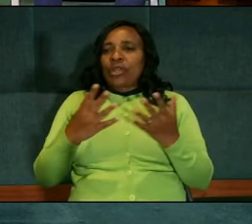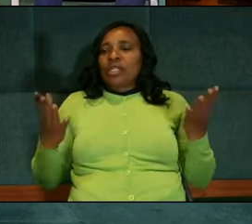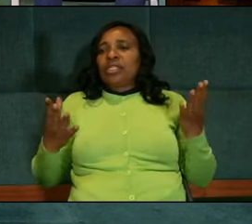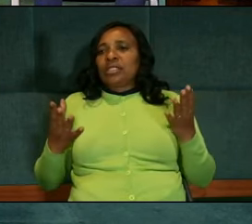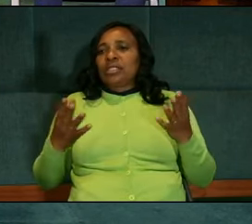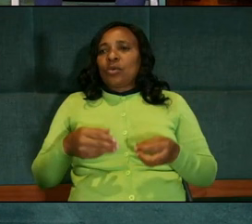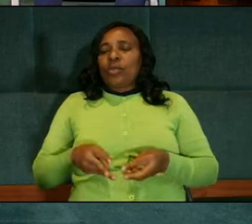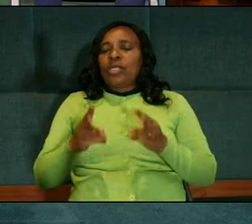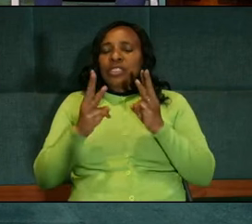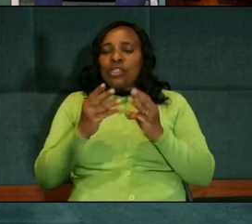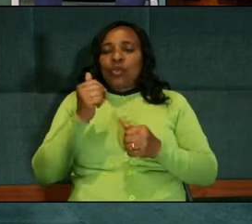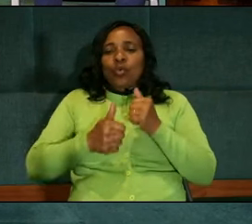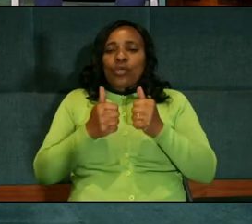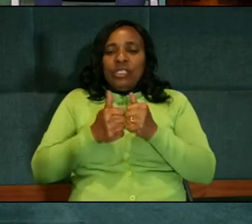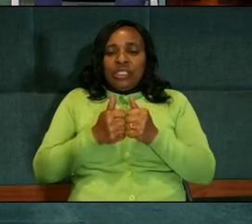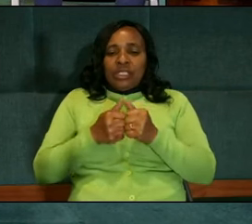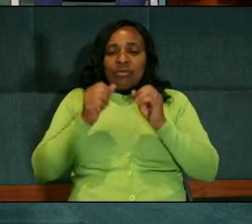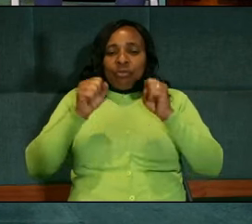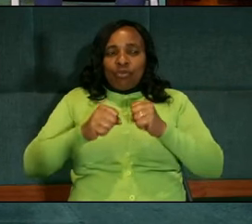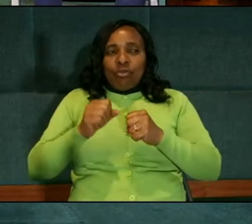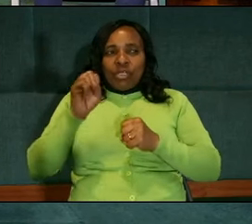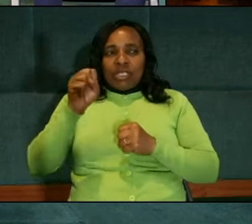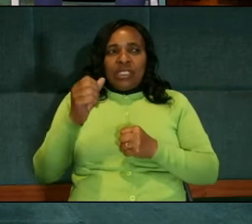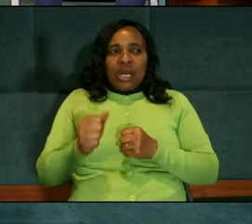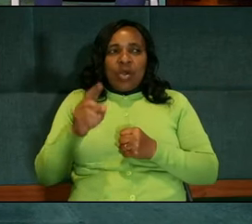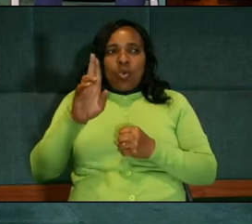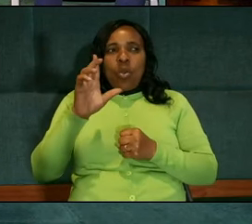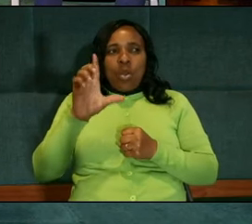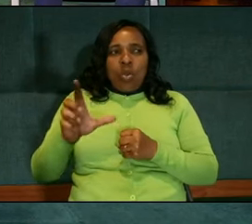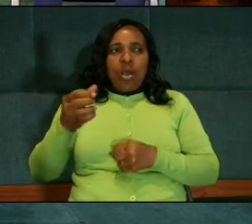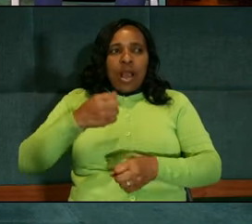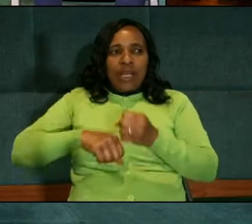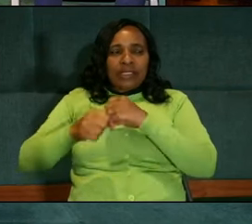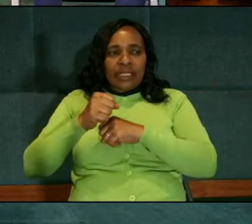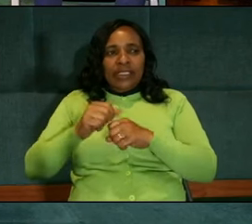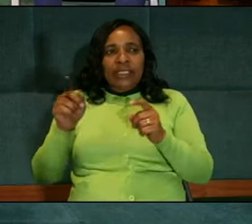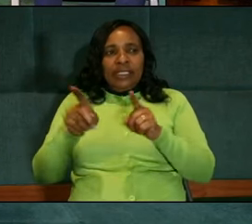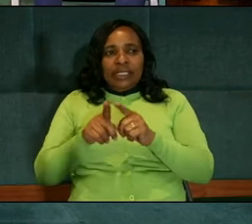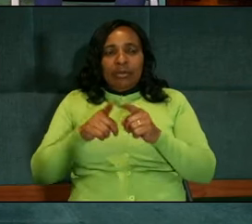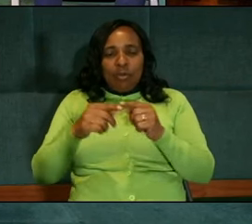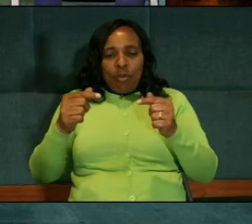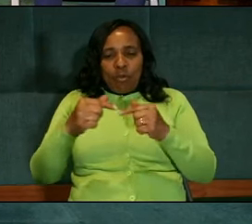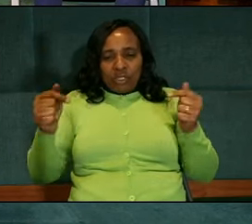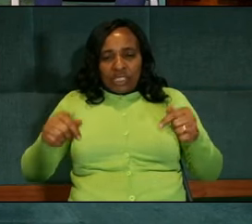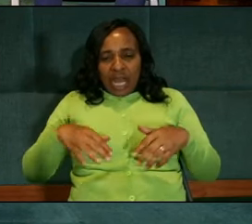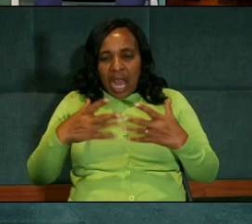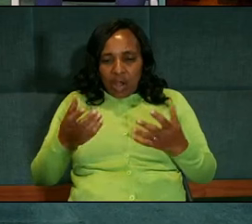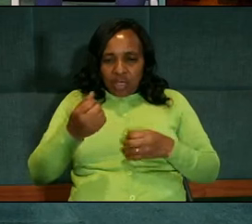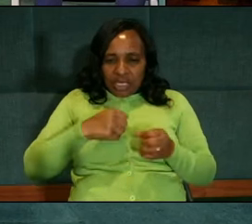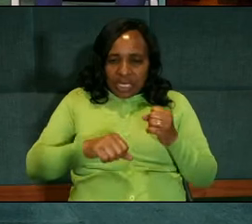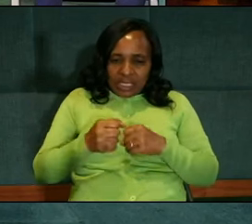two specific ways in which probably maybe Saul could have reacted, as opposed to how he reacted in